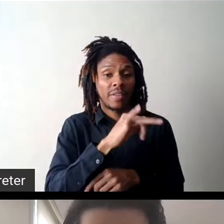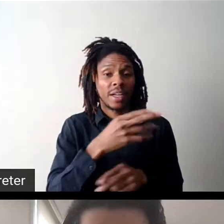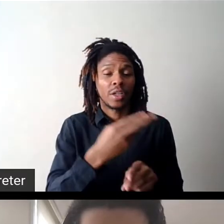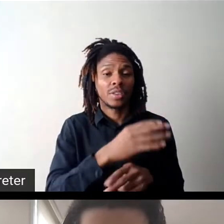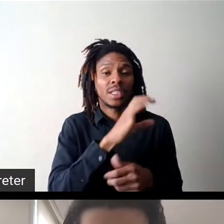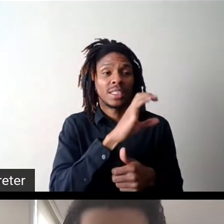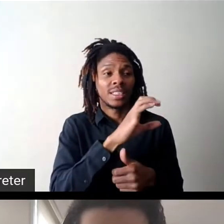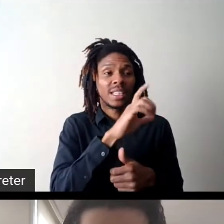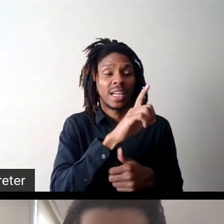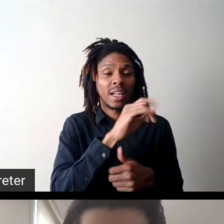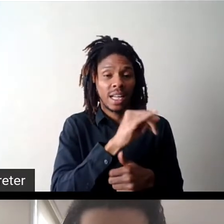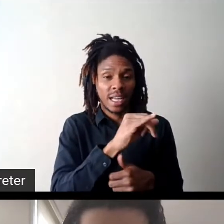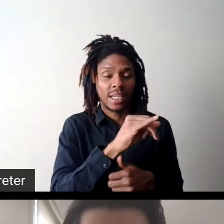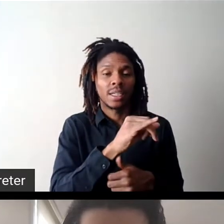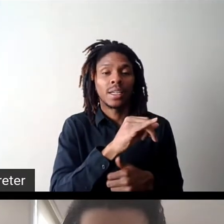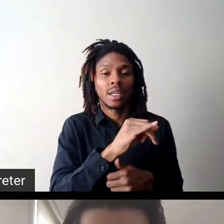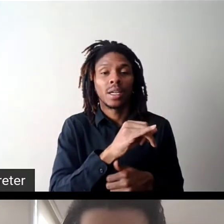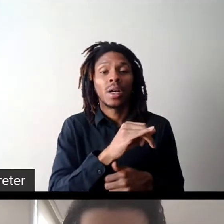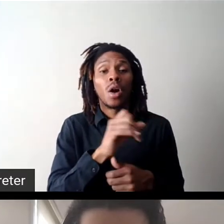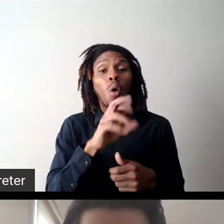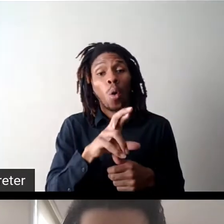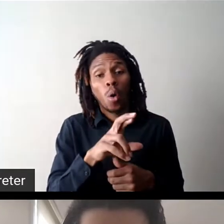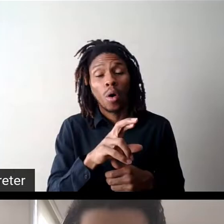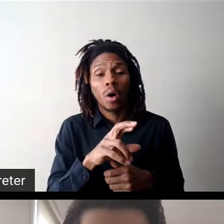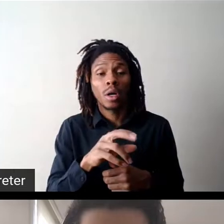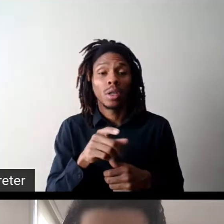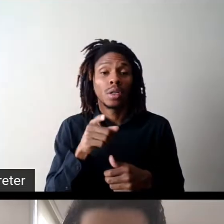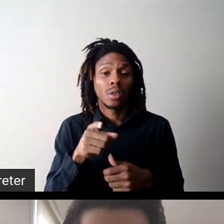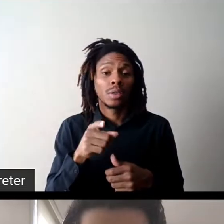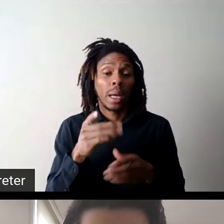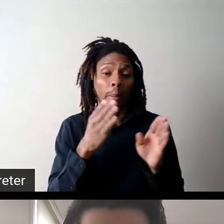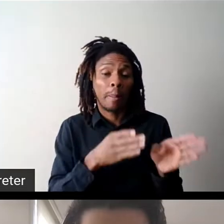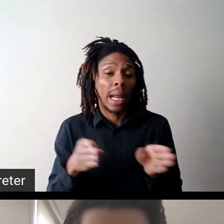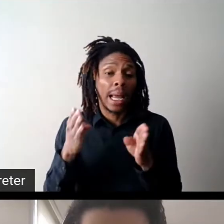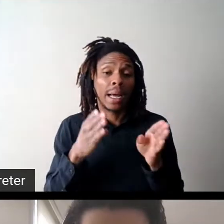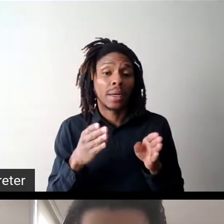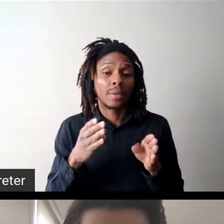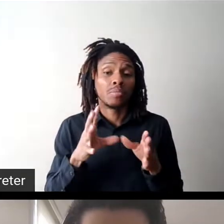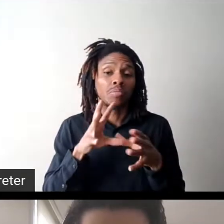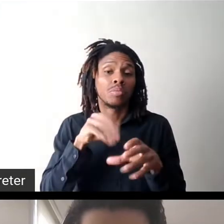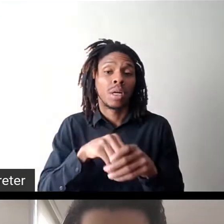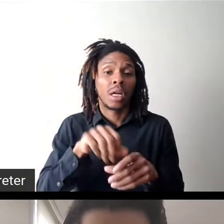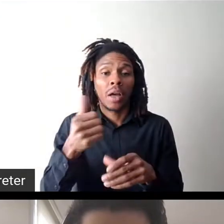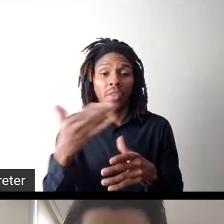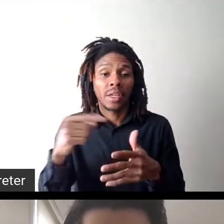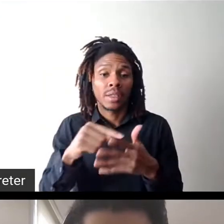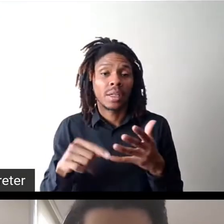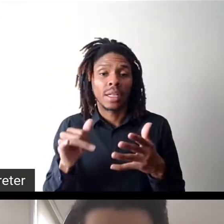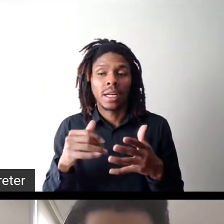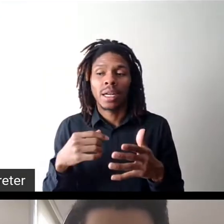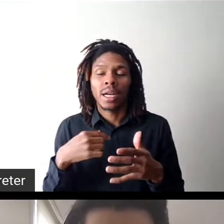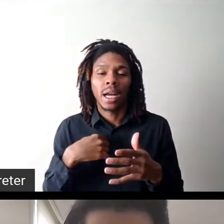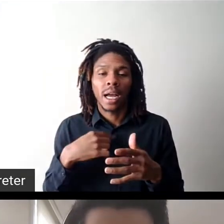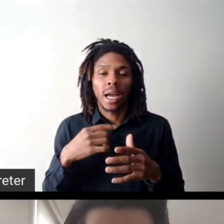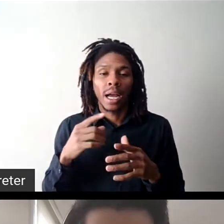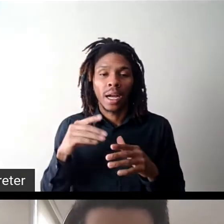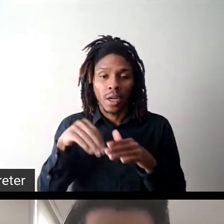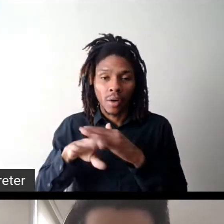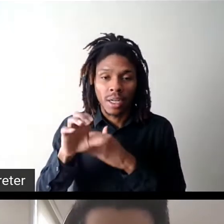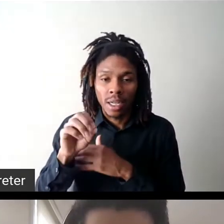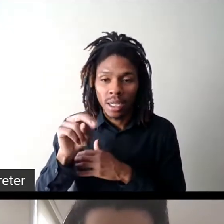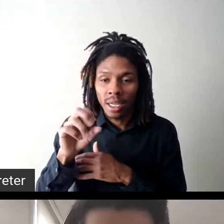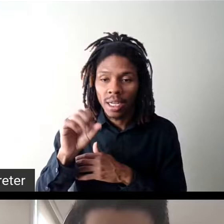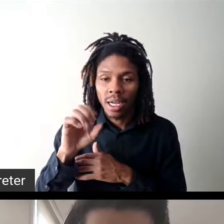UI, or it can be also just provisioned as part of your as part of other means. Like I can just go to a console and create a Cognito user pool,